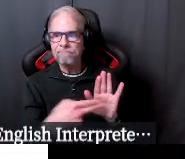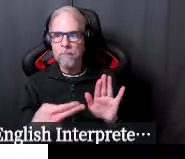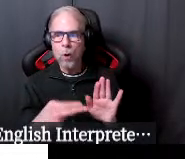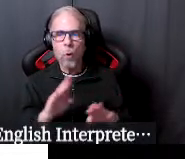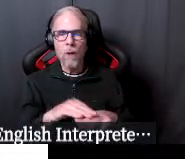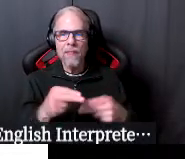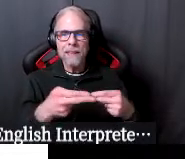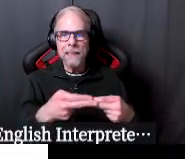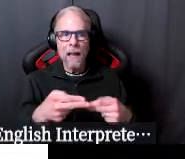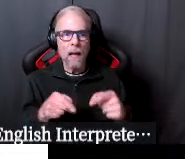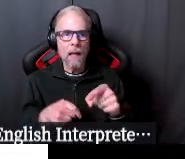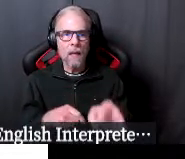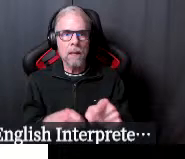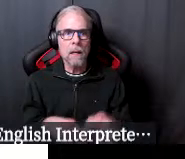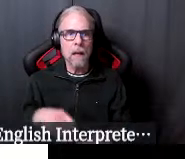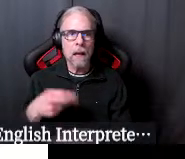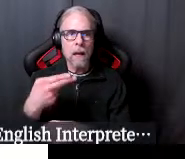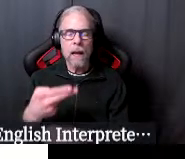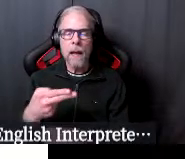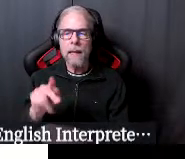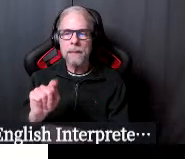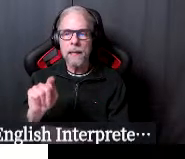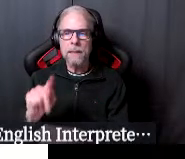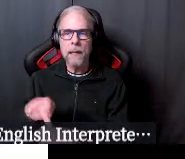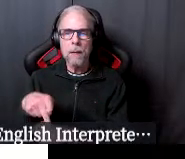which is